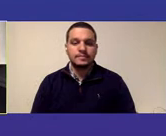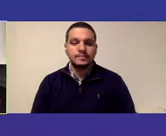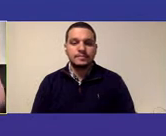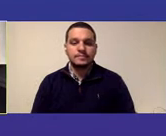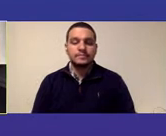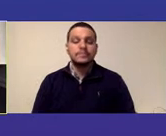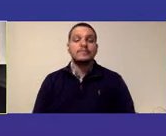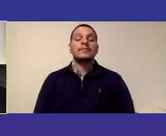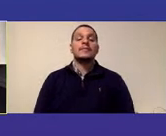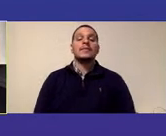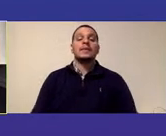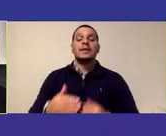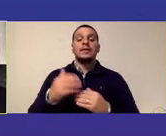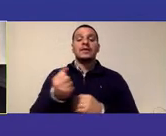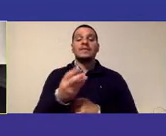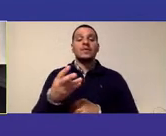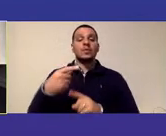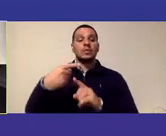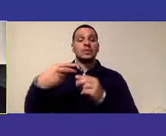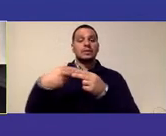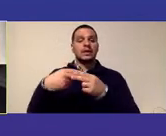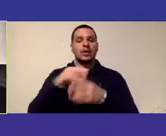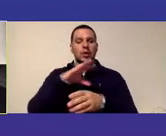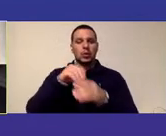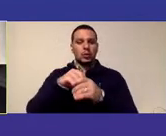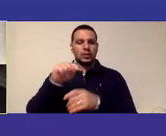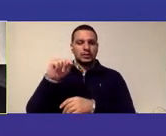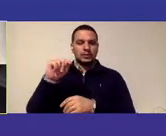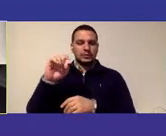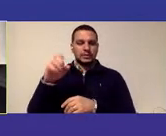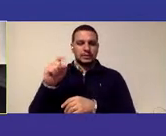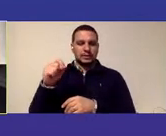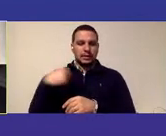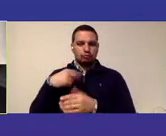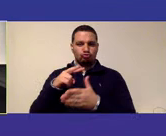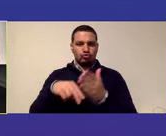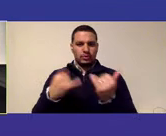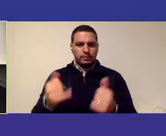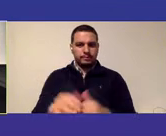Now, the next few slides are including the text that I'm reading out loud.